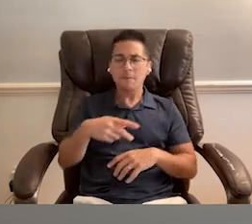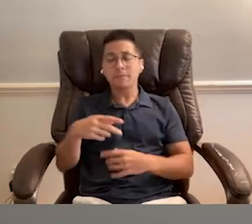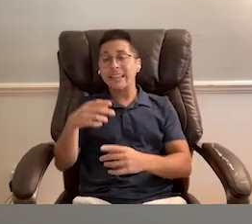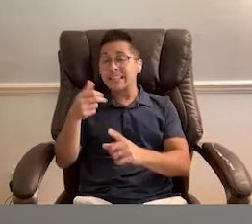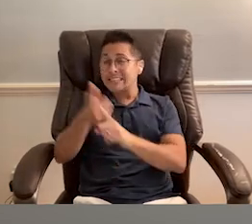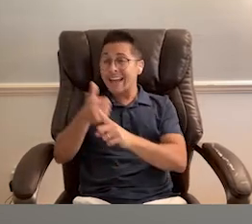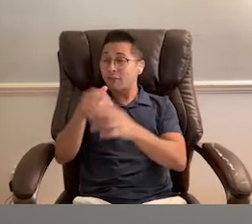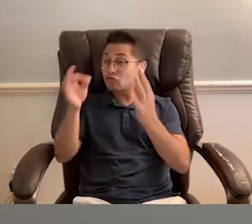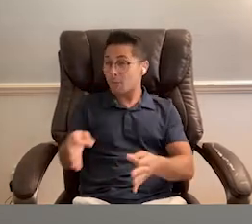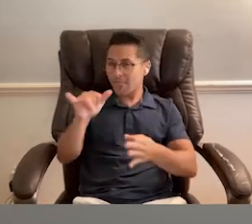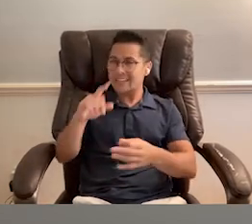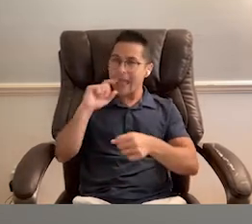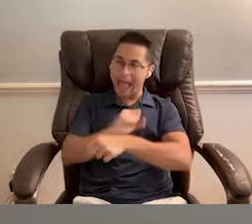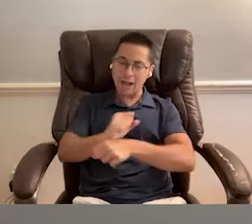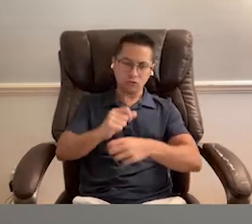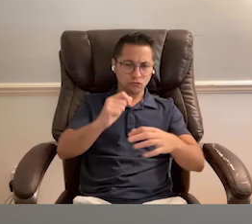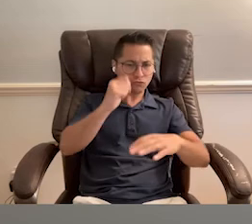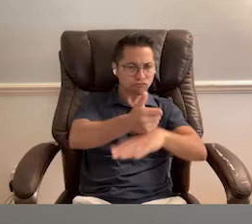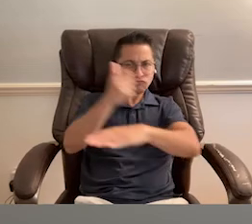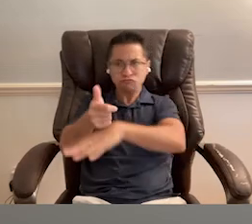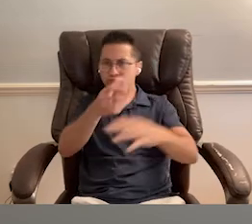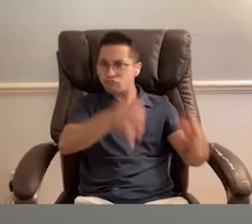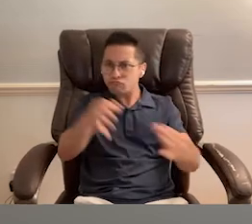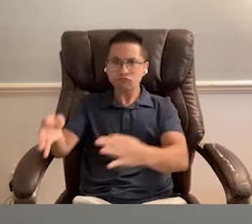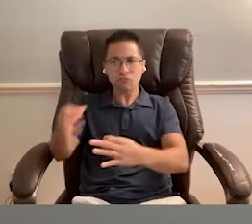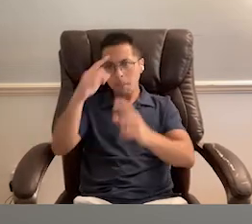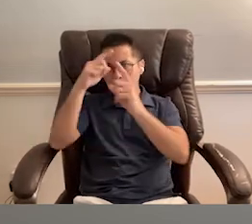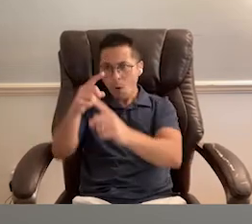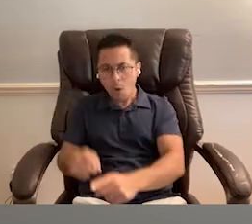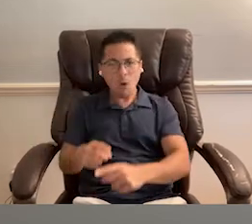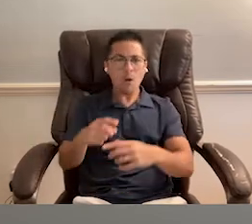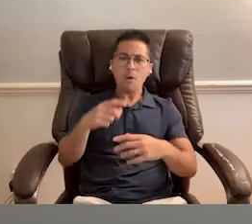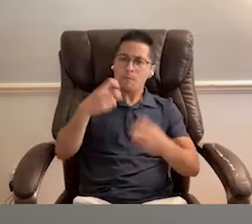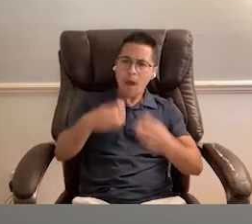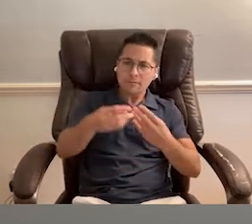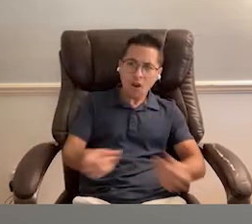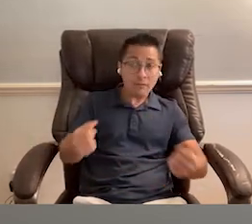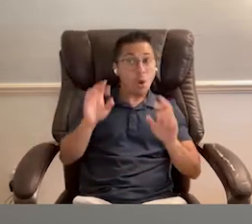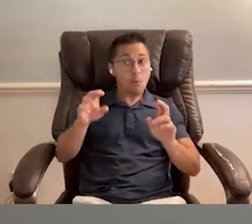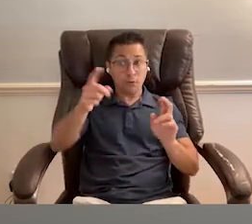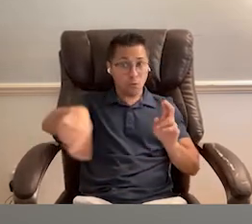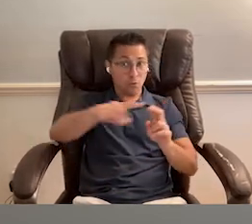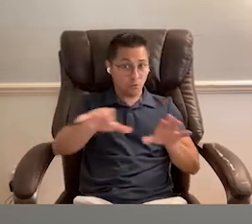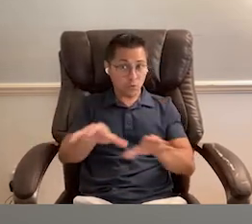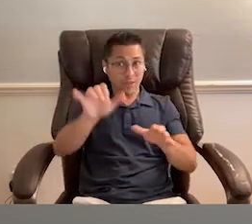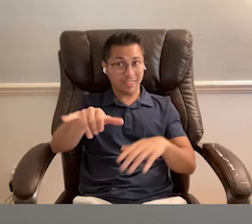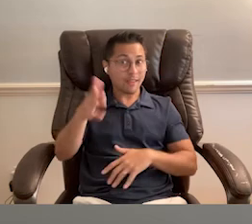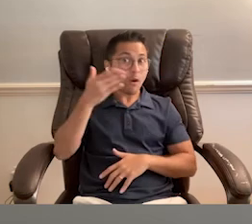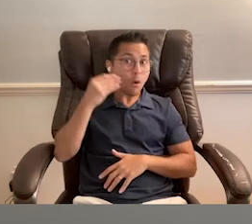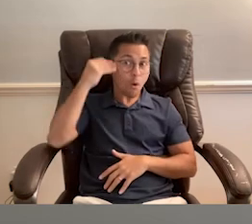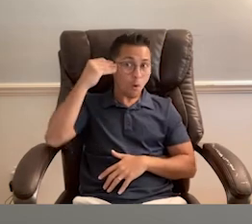self-determination is the actual making plans, setting goals, making decisions, and problem solving. And hopefully you all are doing that at